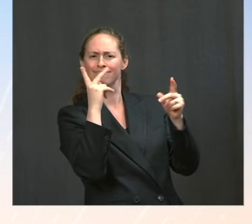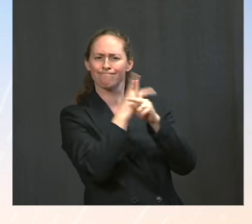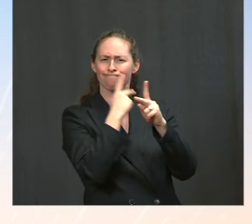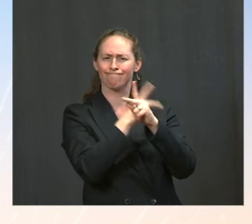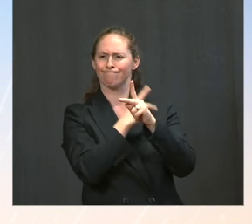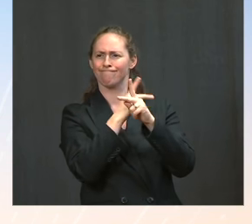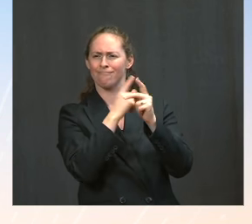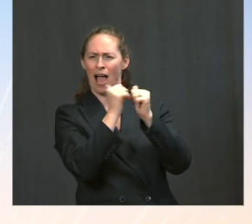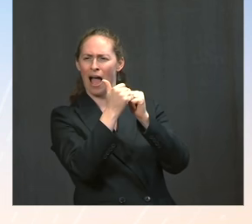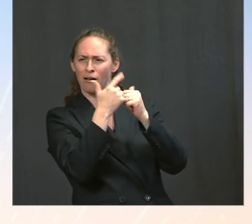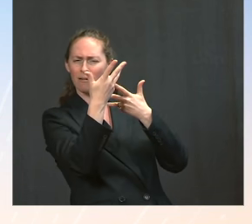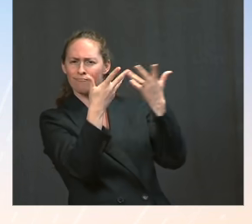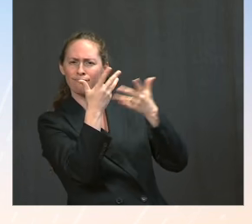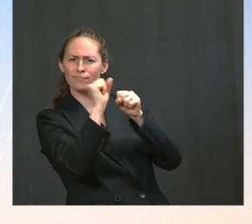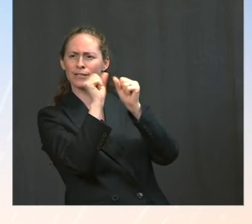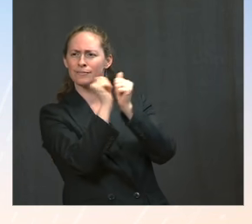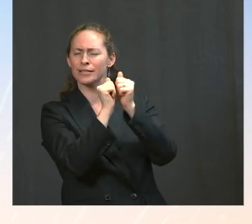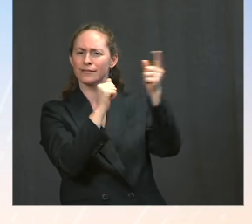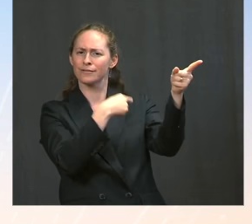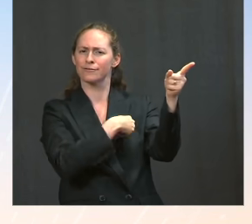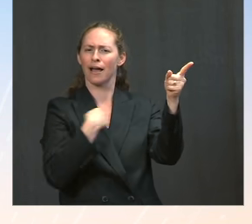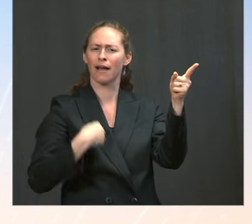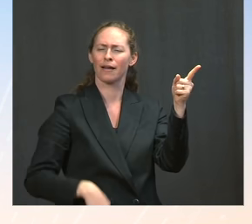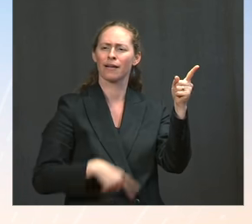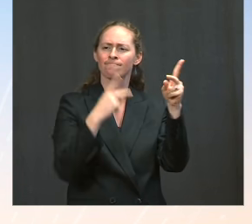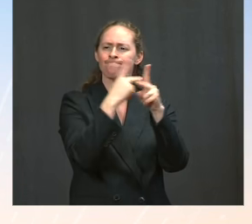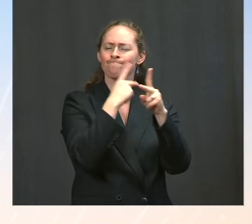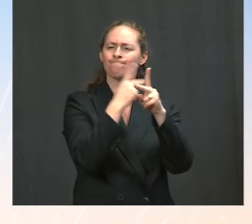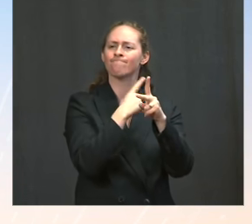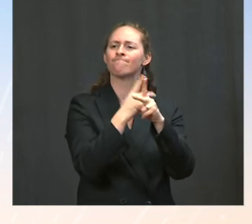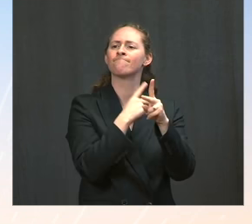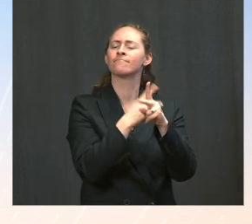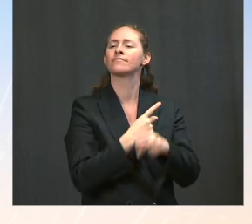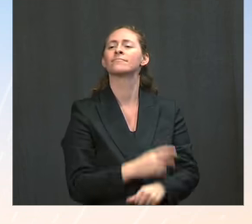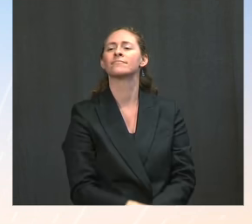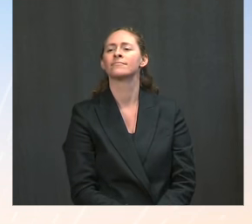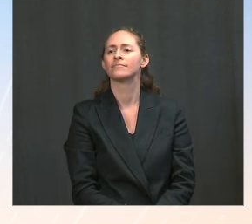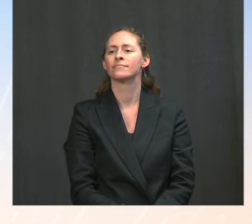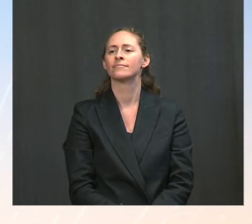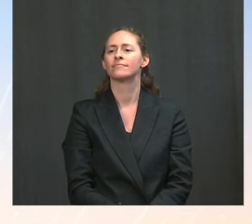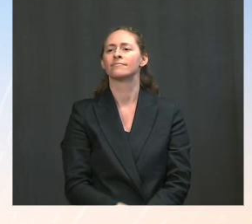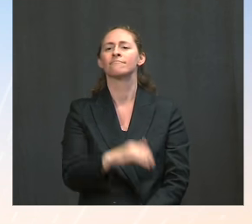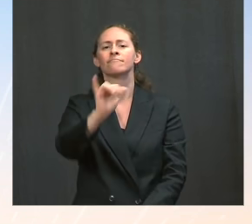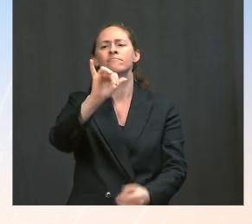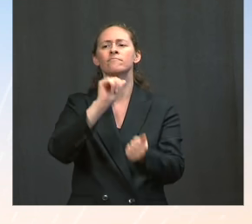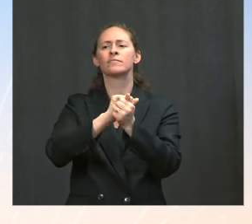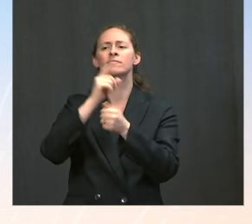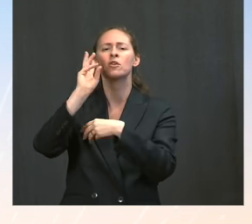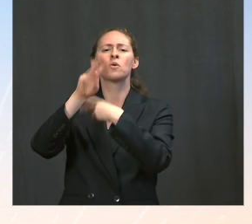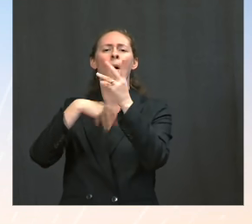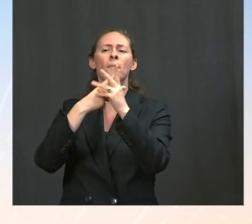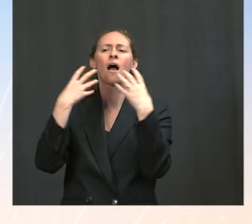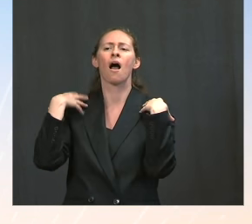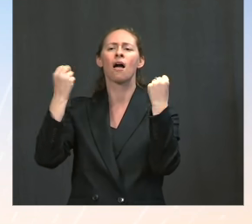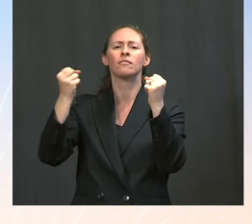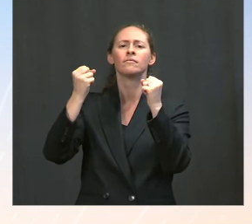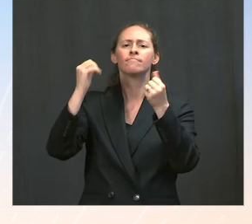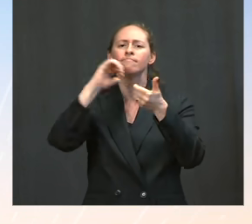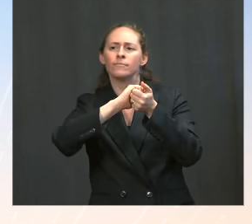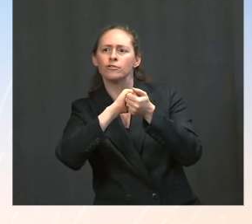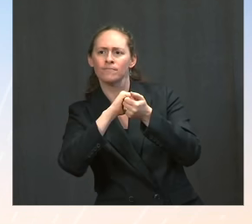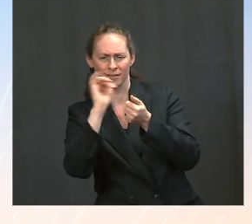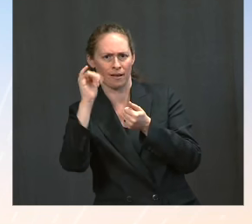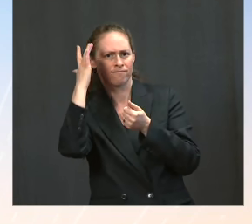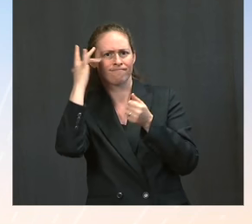So, and that relates to our approach to global health security, which is why we rejoined the WHO on day one. Unfortunately, phase one, as you all know, did